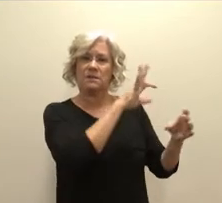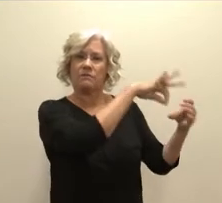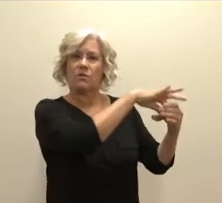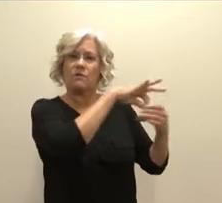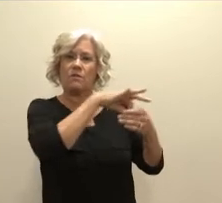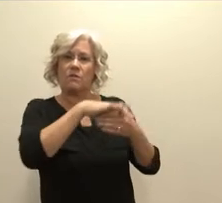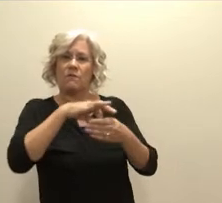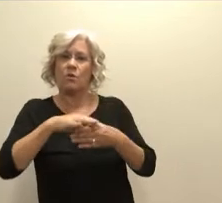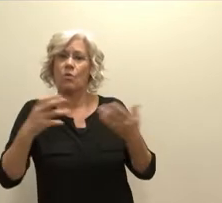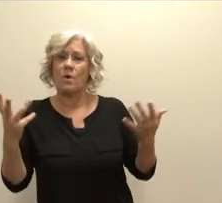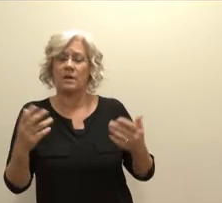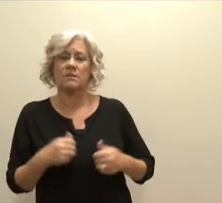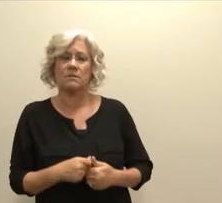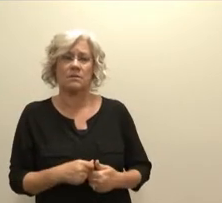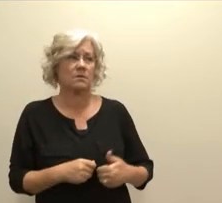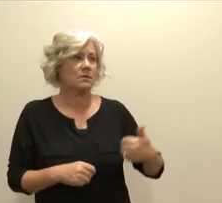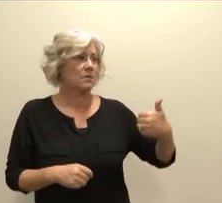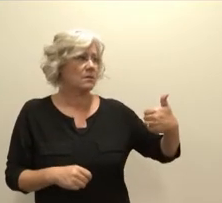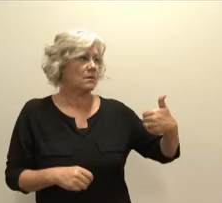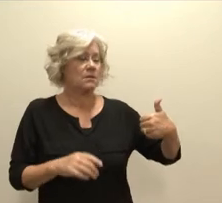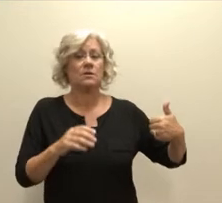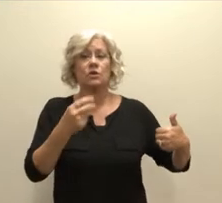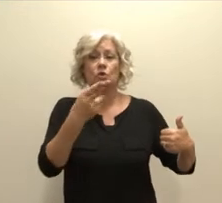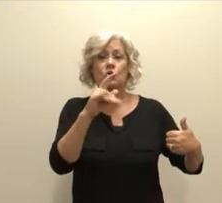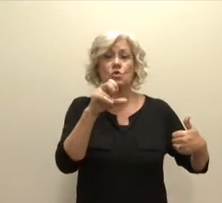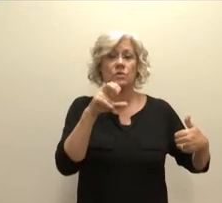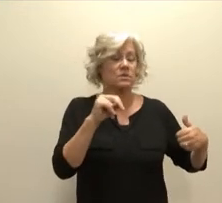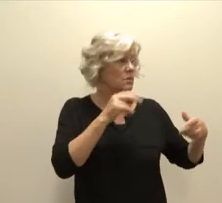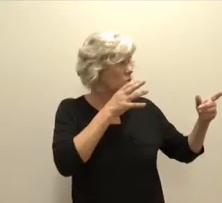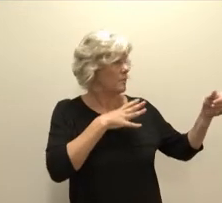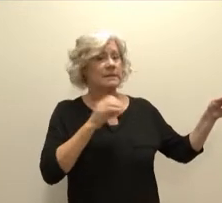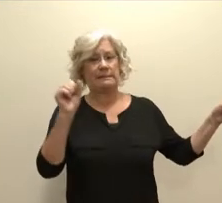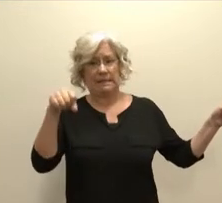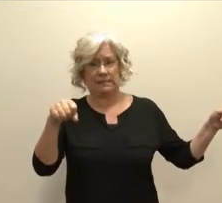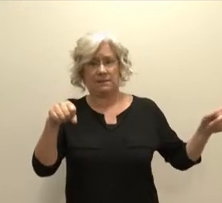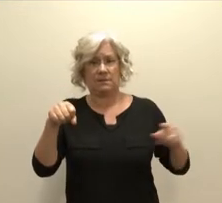Are we ready? Yes. Trustee Houston? Yes.